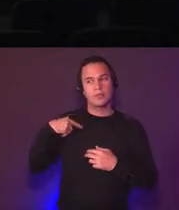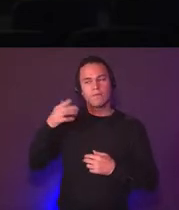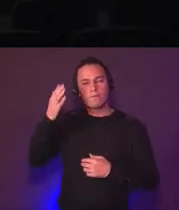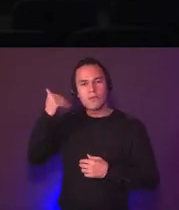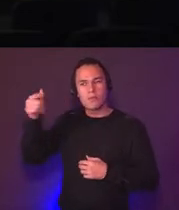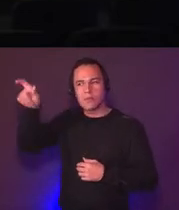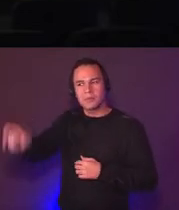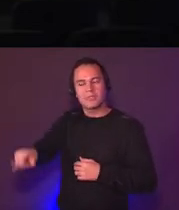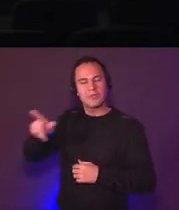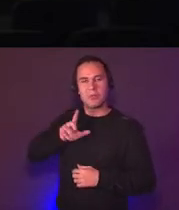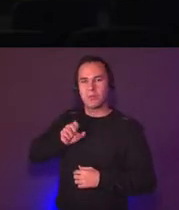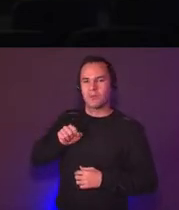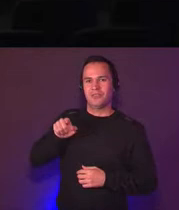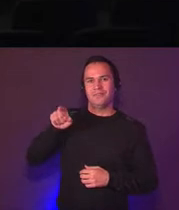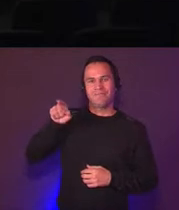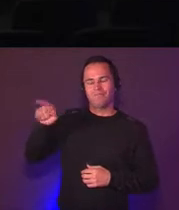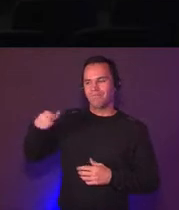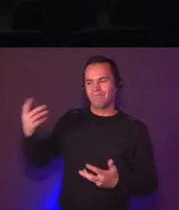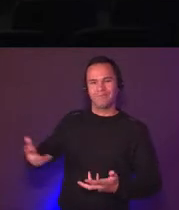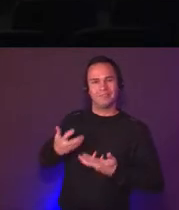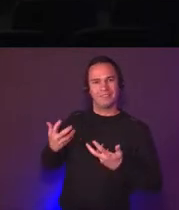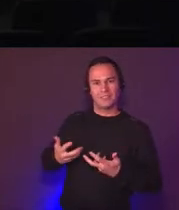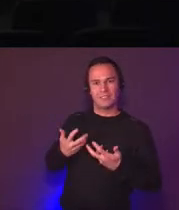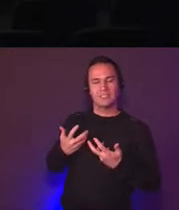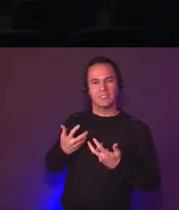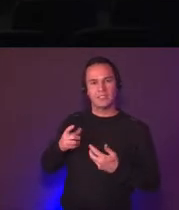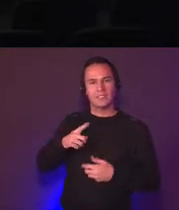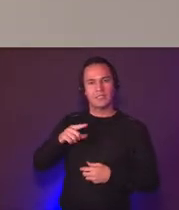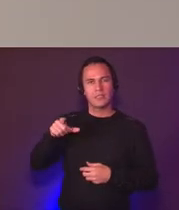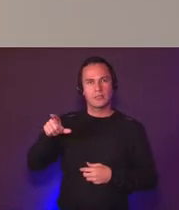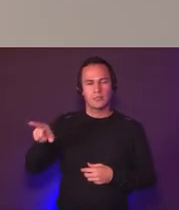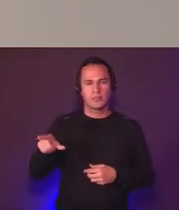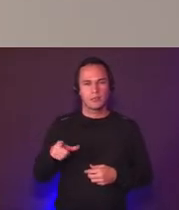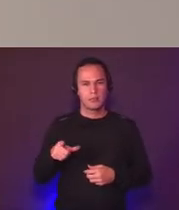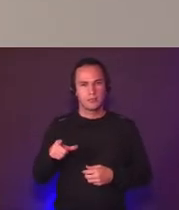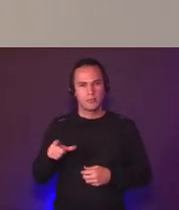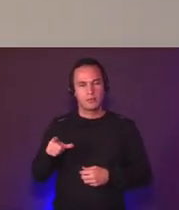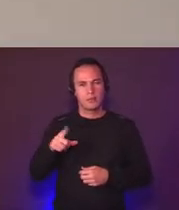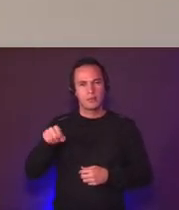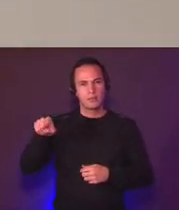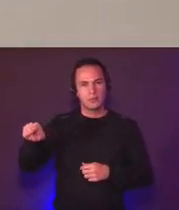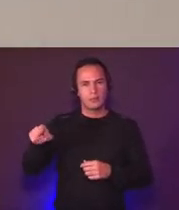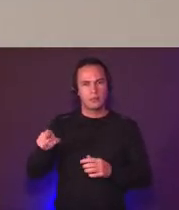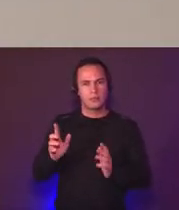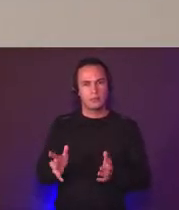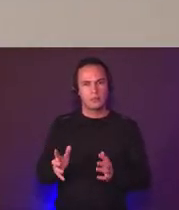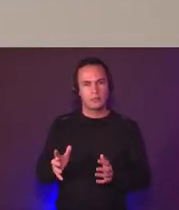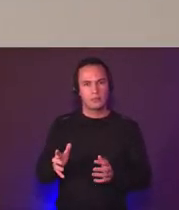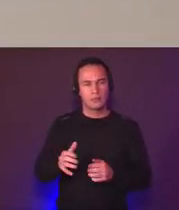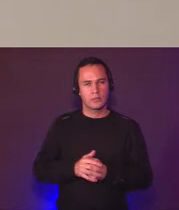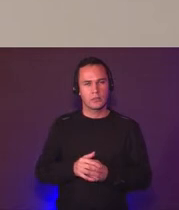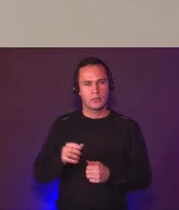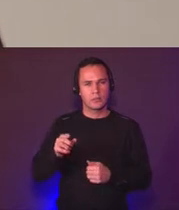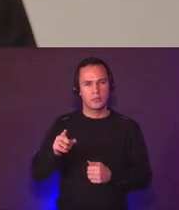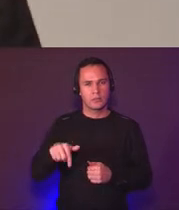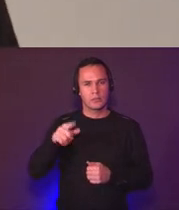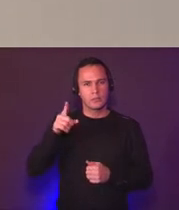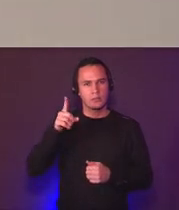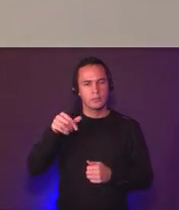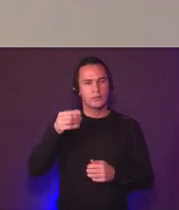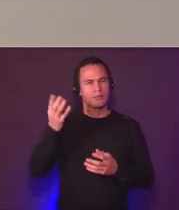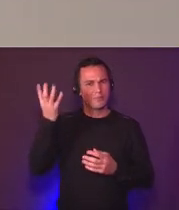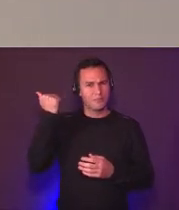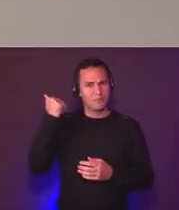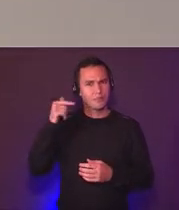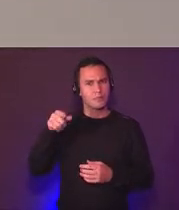the man who inspired me when I first found his book when I was 19. That was a long time ago. That was last